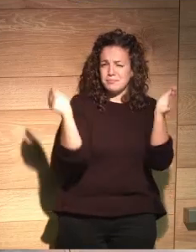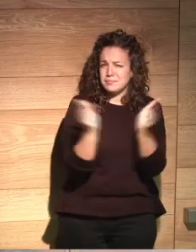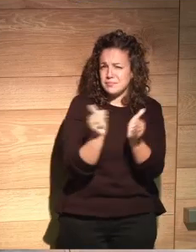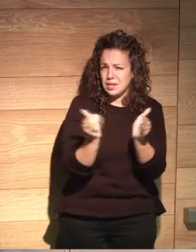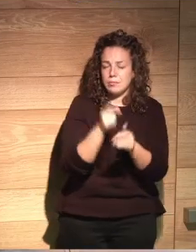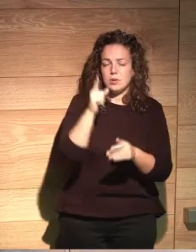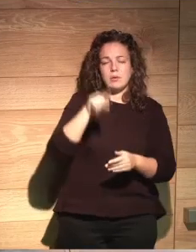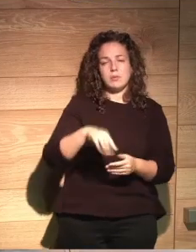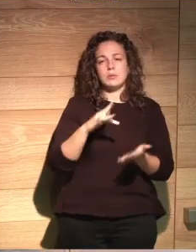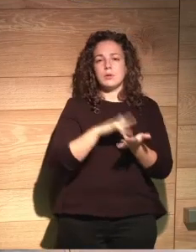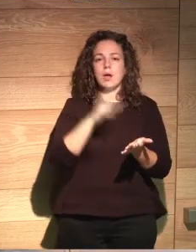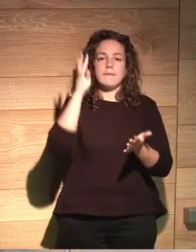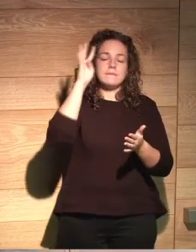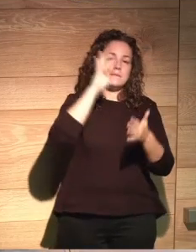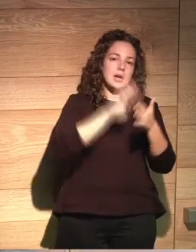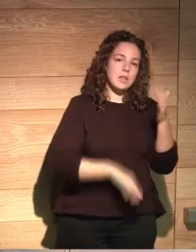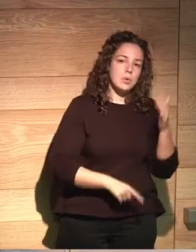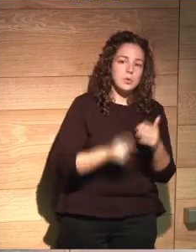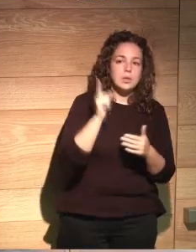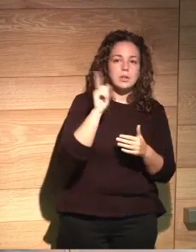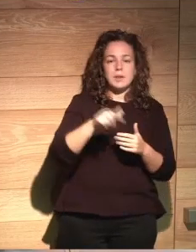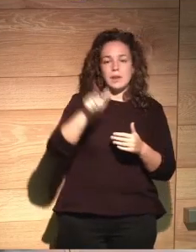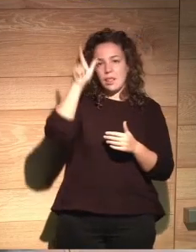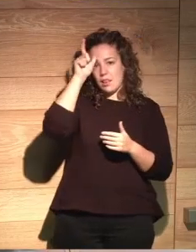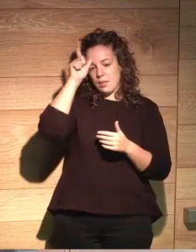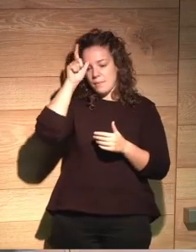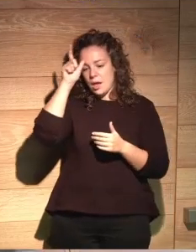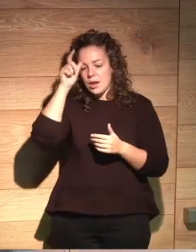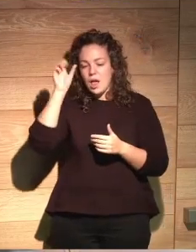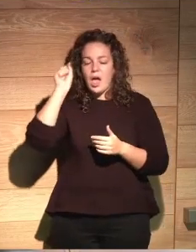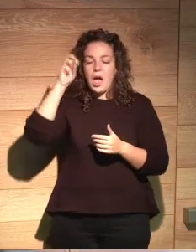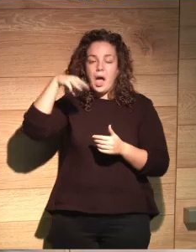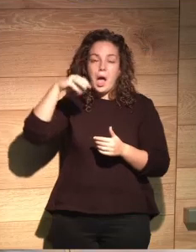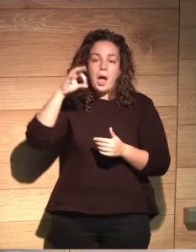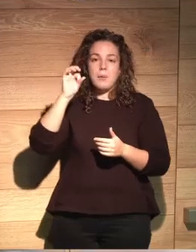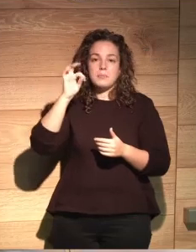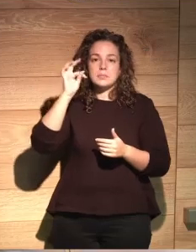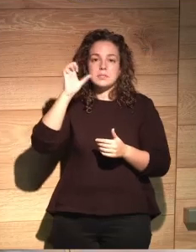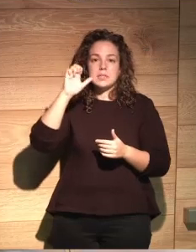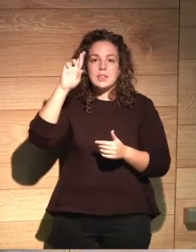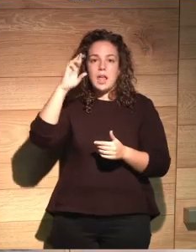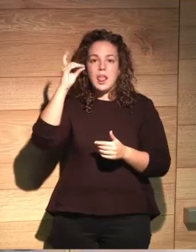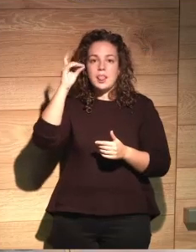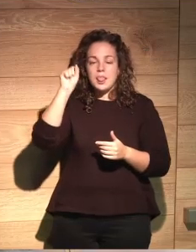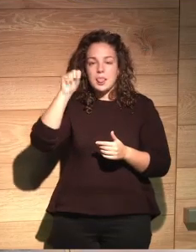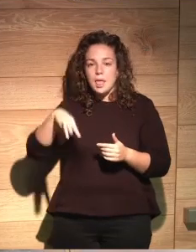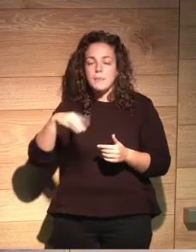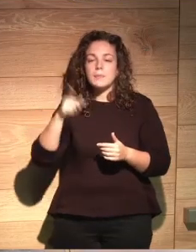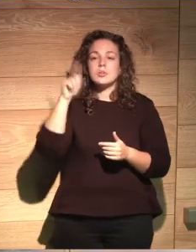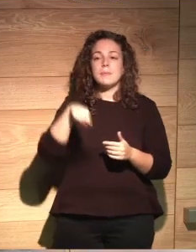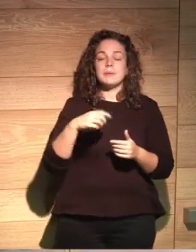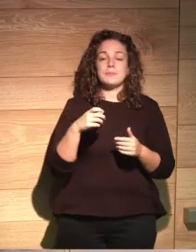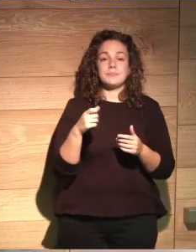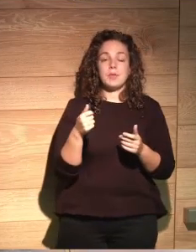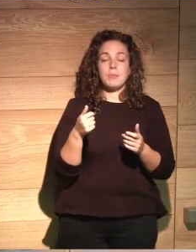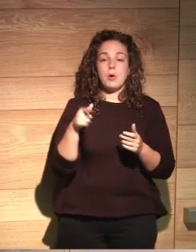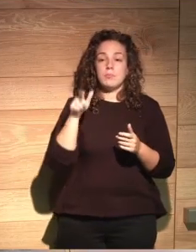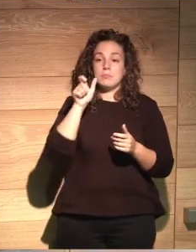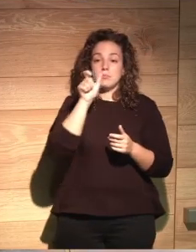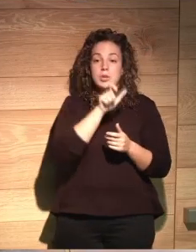tourists in such a small city, but it happens also in Barcelona or in Amsterdam and in other places. And there is a crack, there is